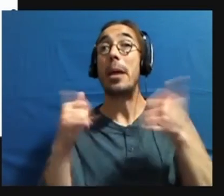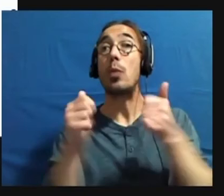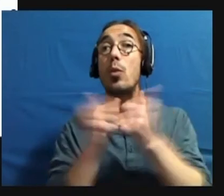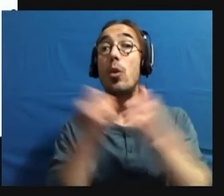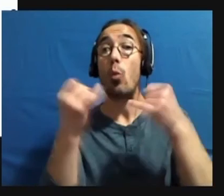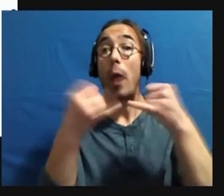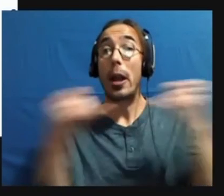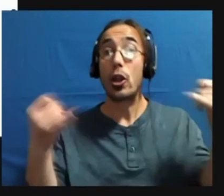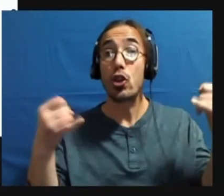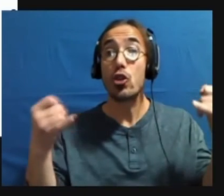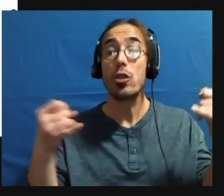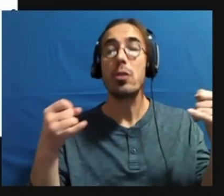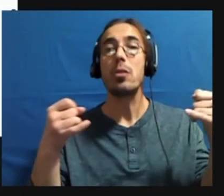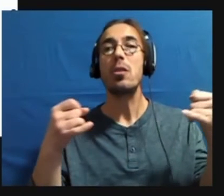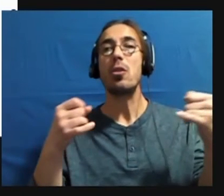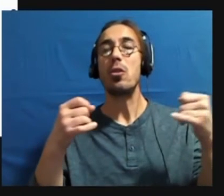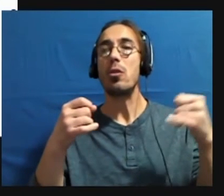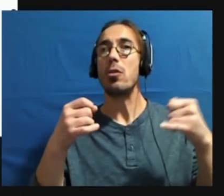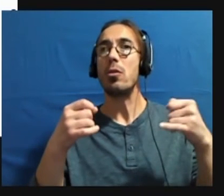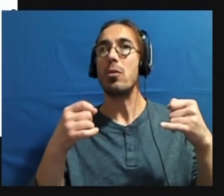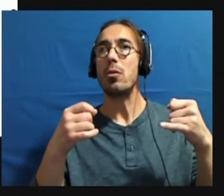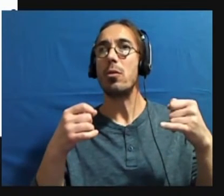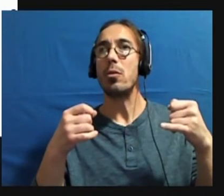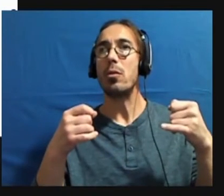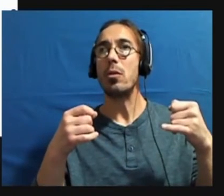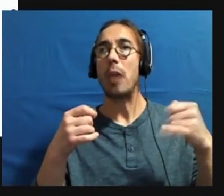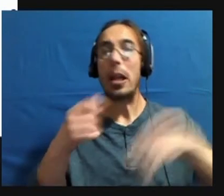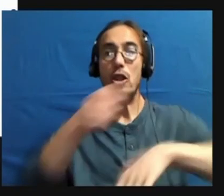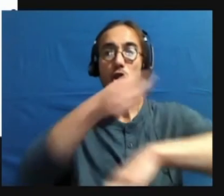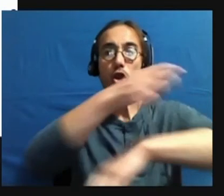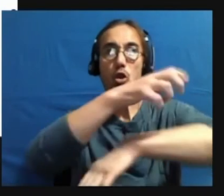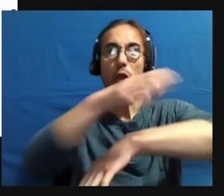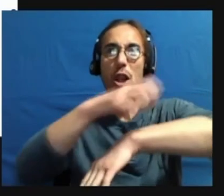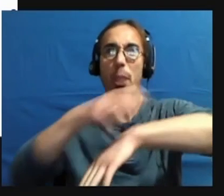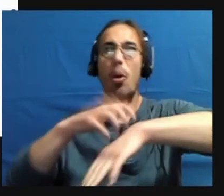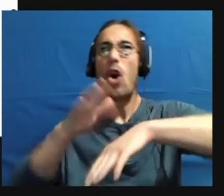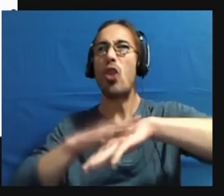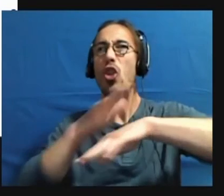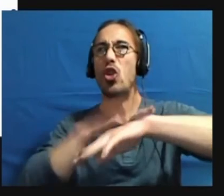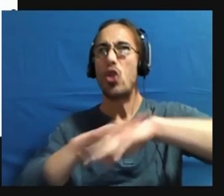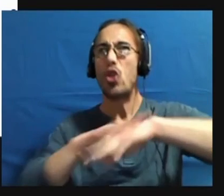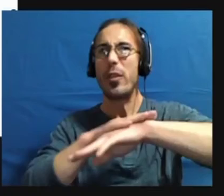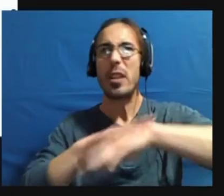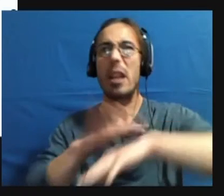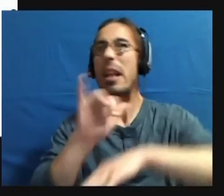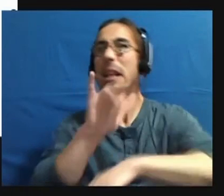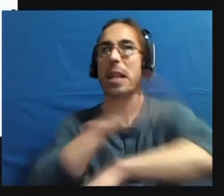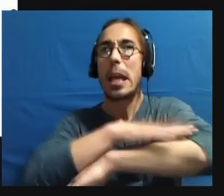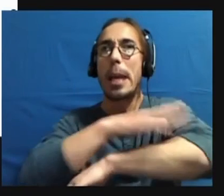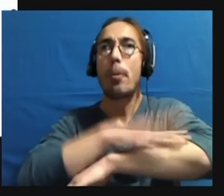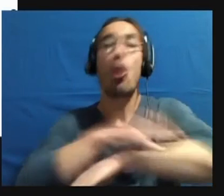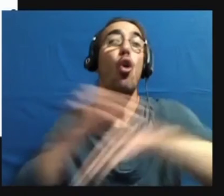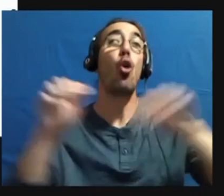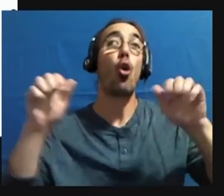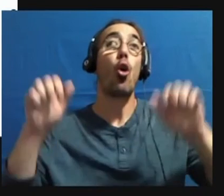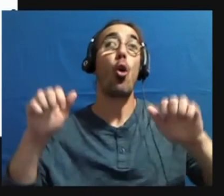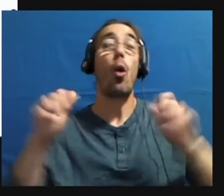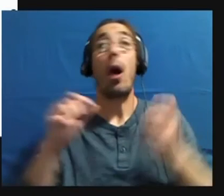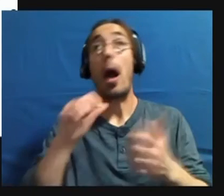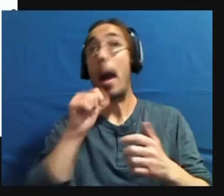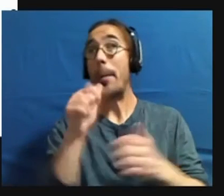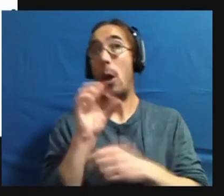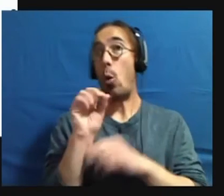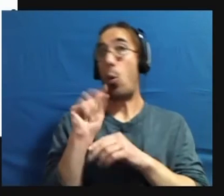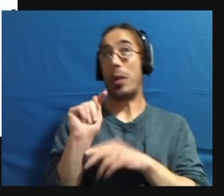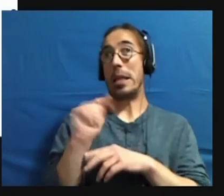cords and scratching them across surfaces sounds like it could potentially, and I'm not an occupational therapist,